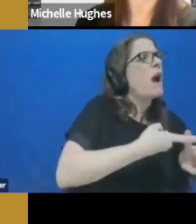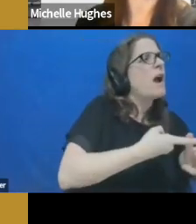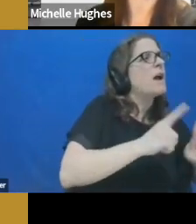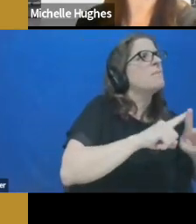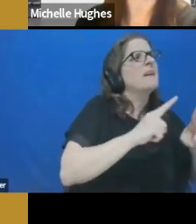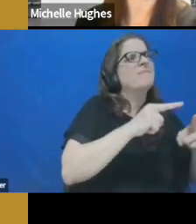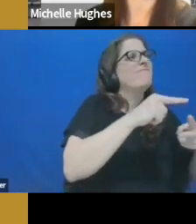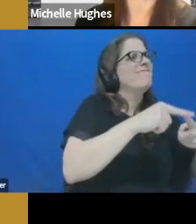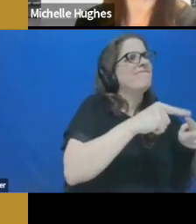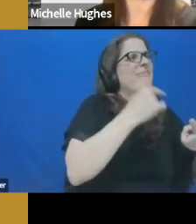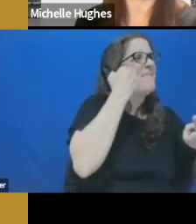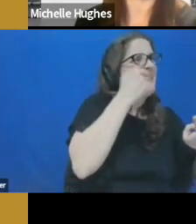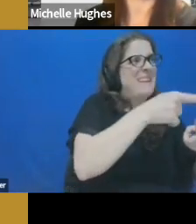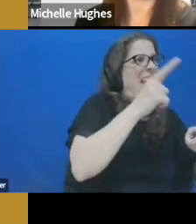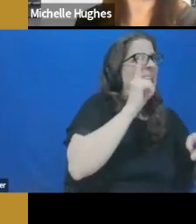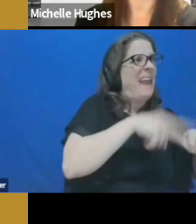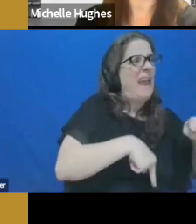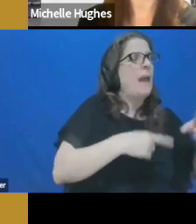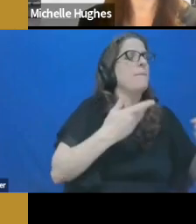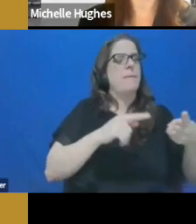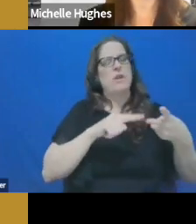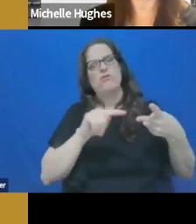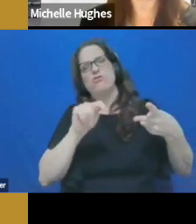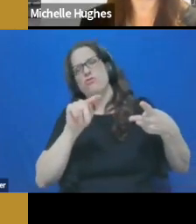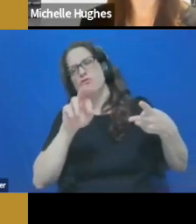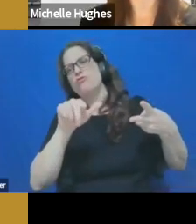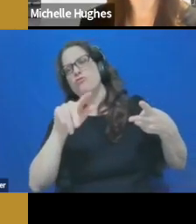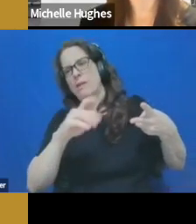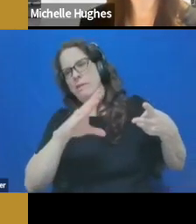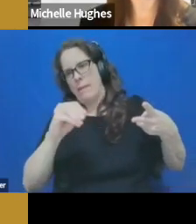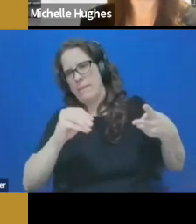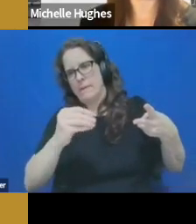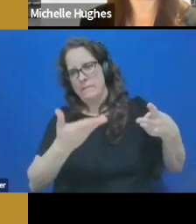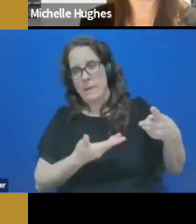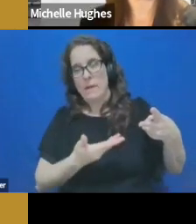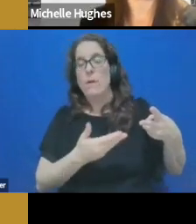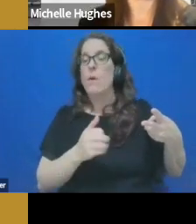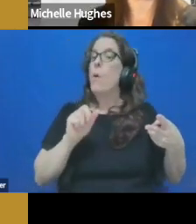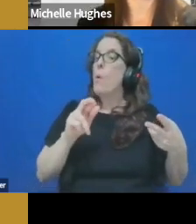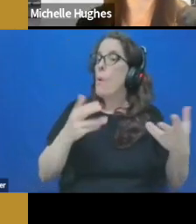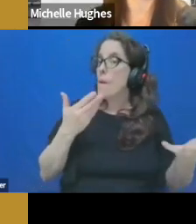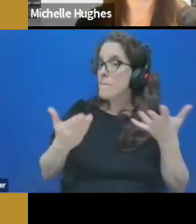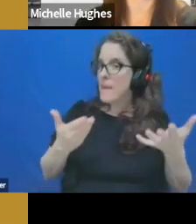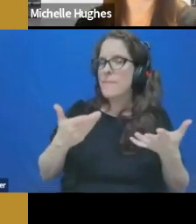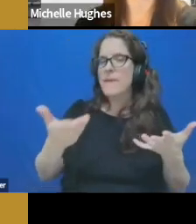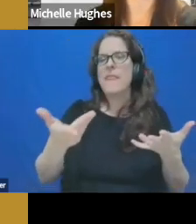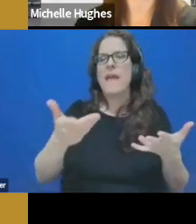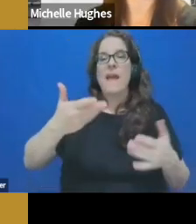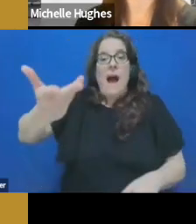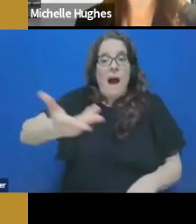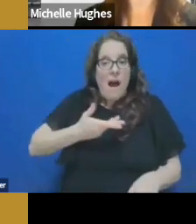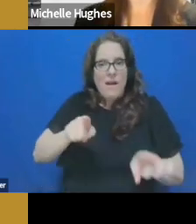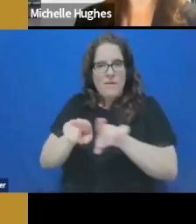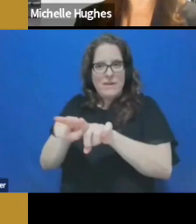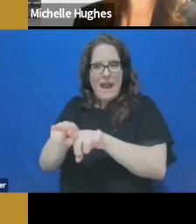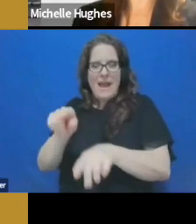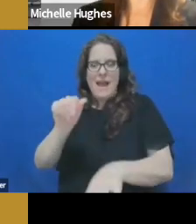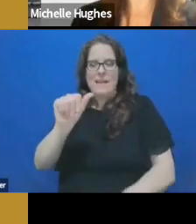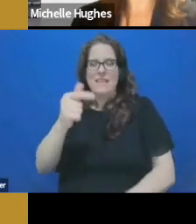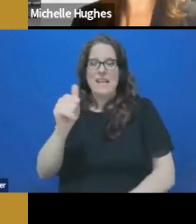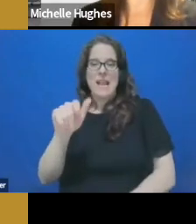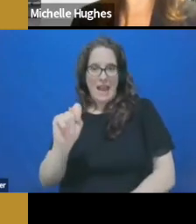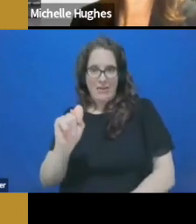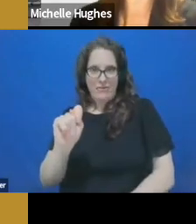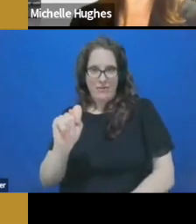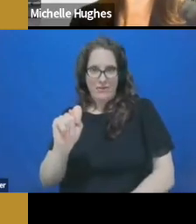cannot serve for some other reason. Or they can be hired as an agent to the trustee, which means they can provide support to